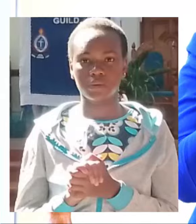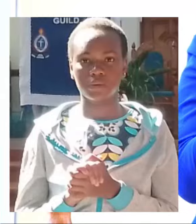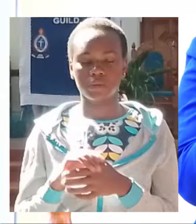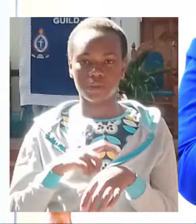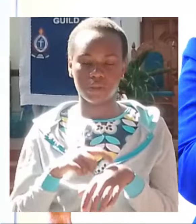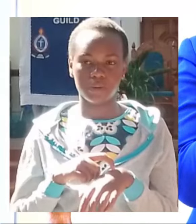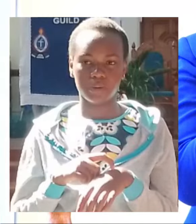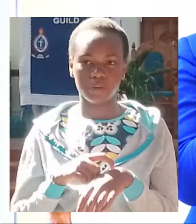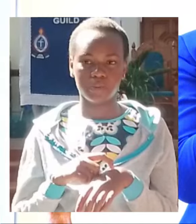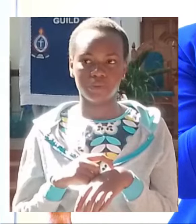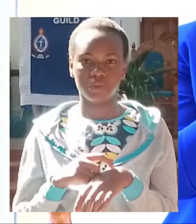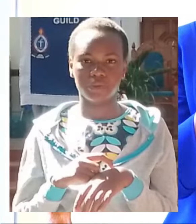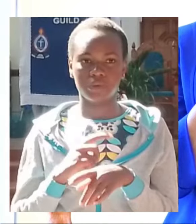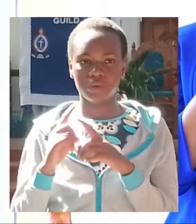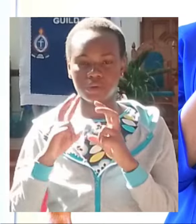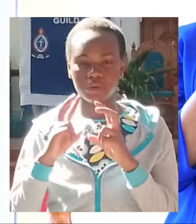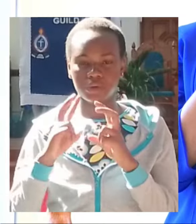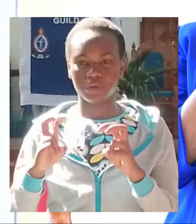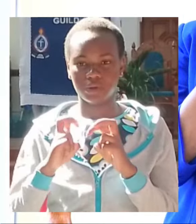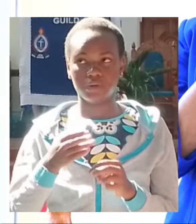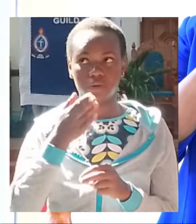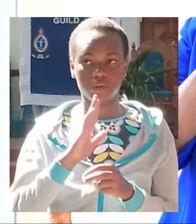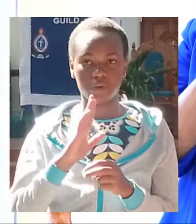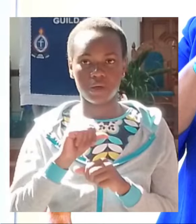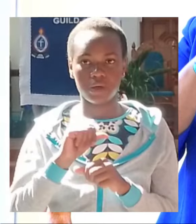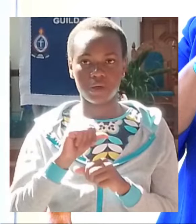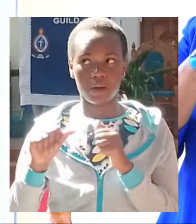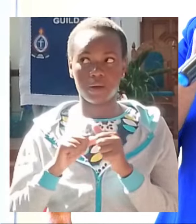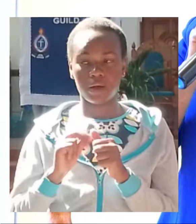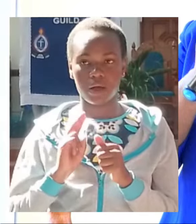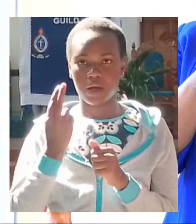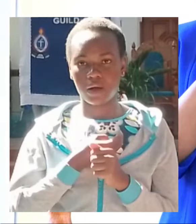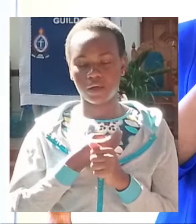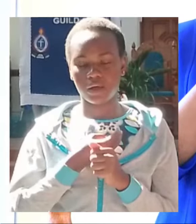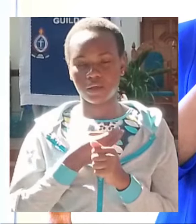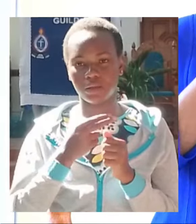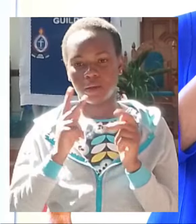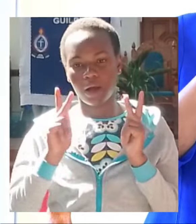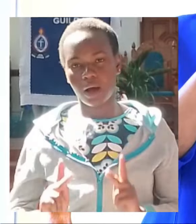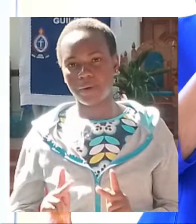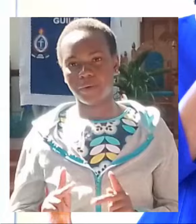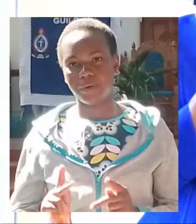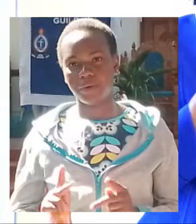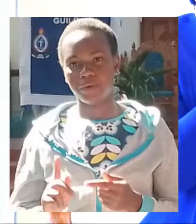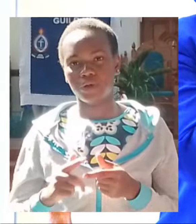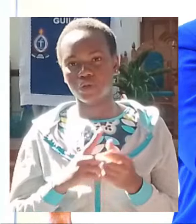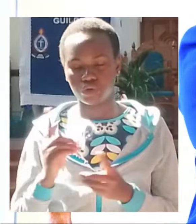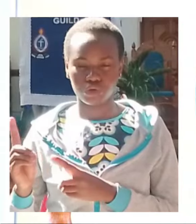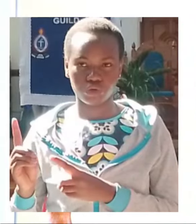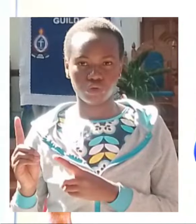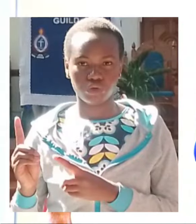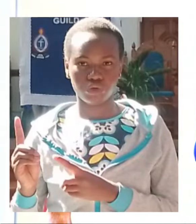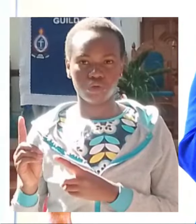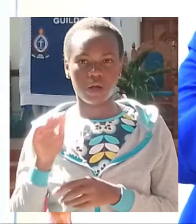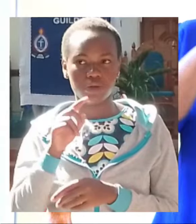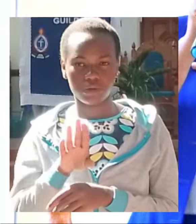This text, as we seek the kingdom of God, it is calling upon each one of us to do a self-reflection and